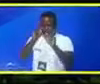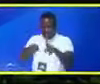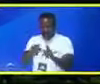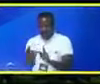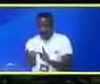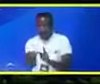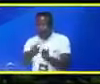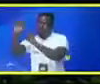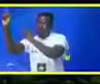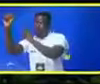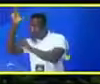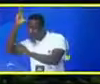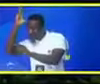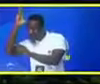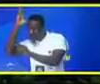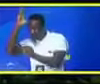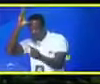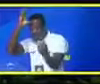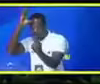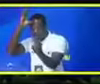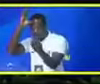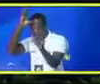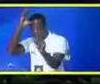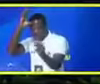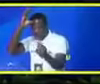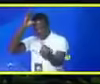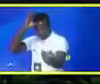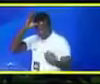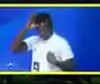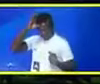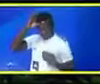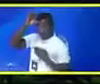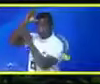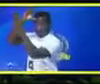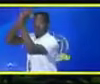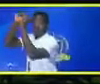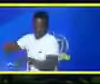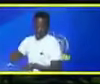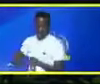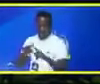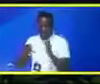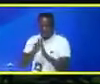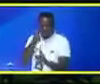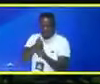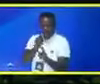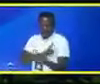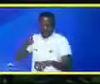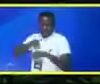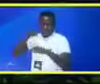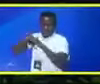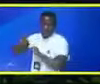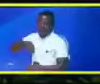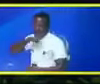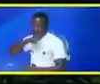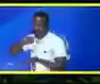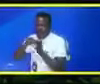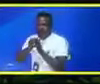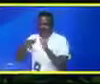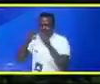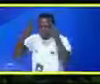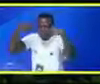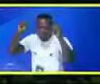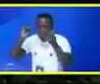the Father but by me. But now that you are in the kingdom, your efficiency depends on